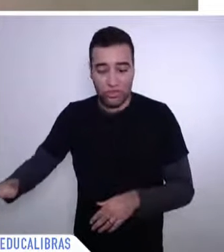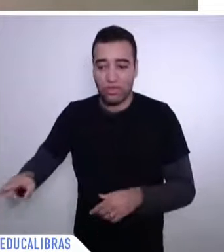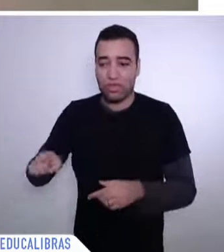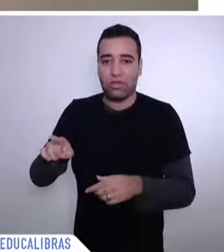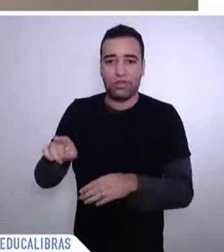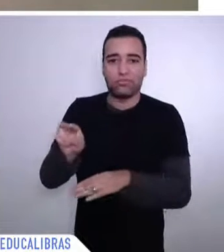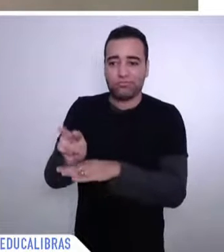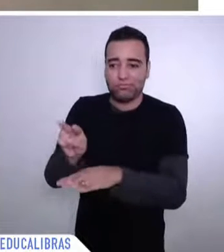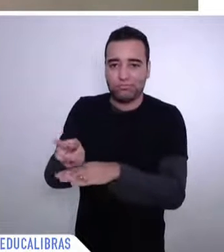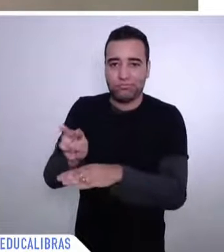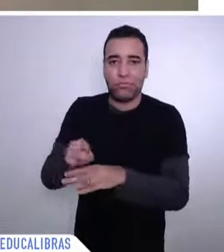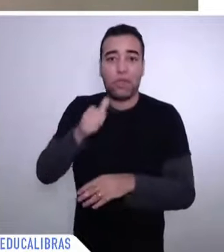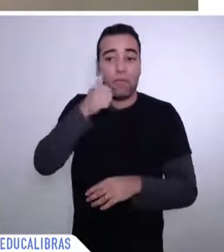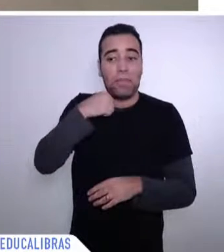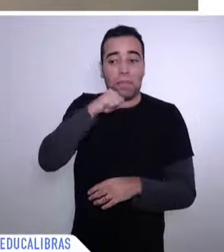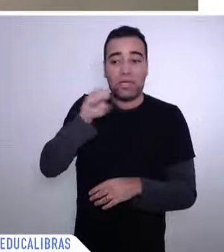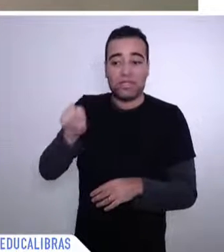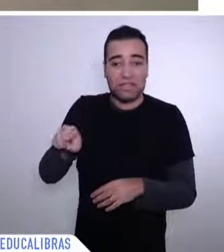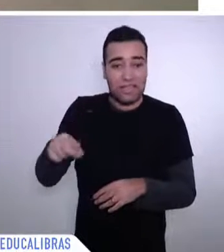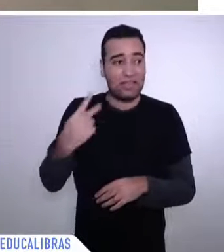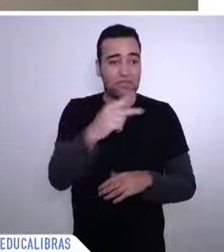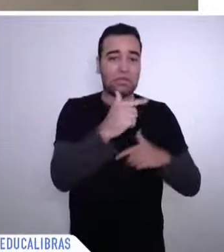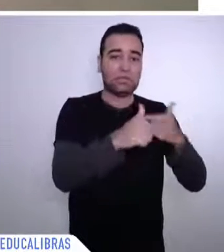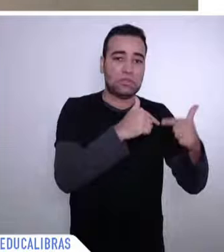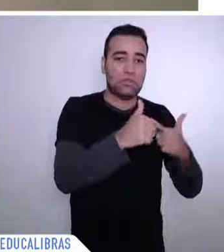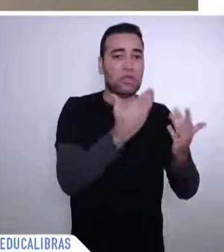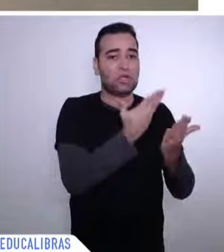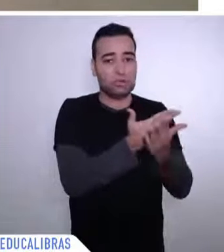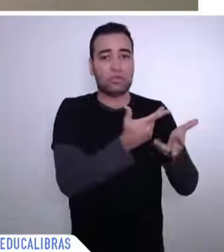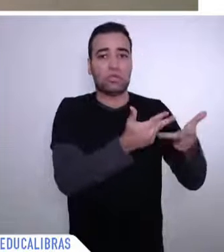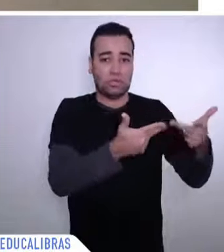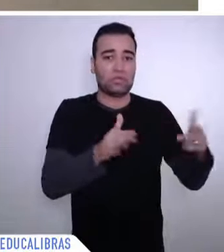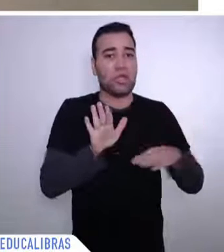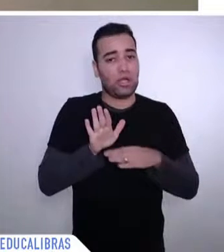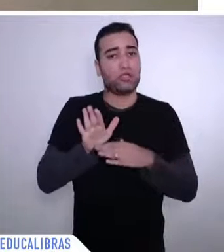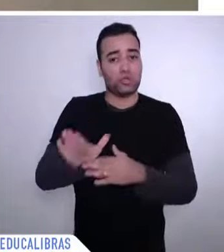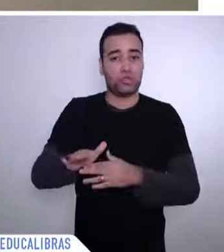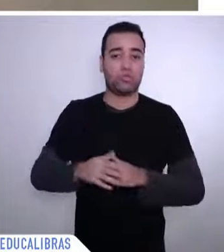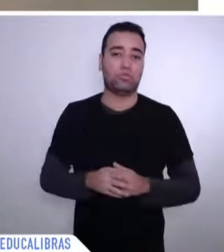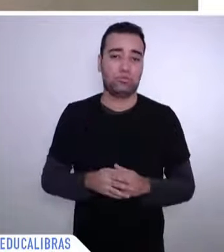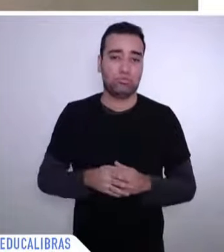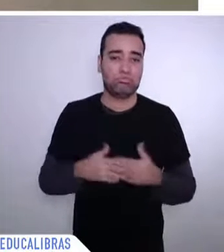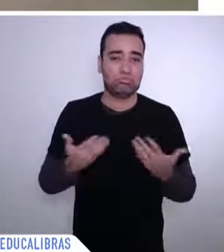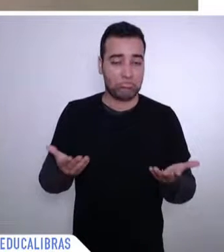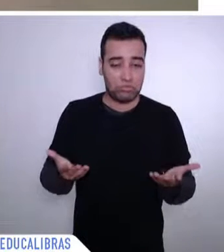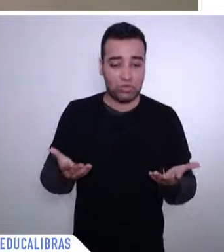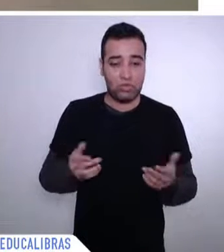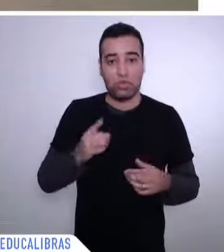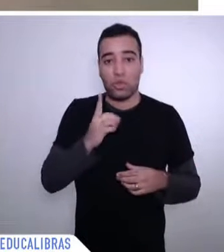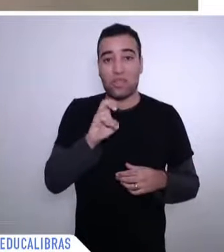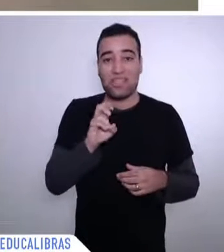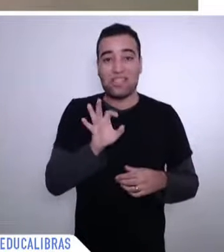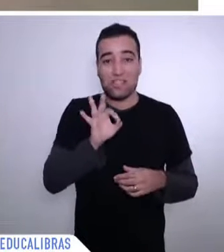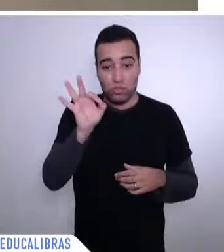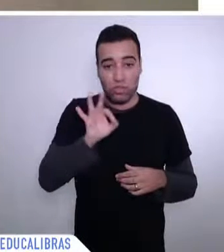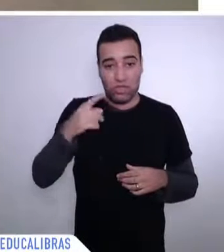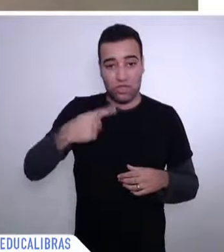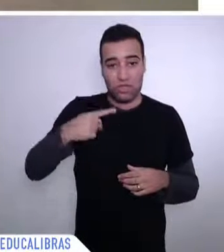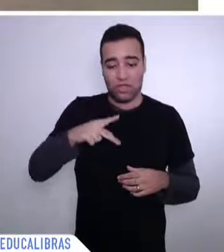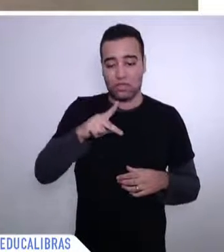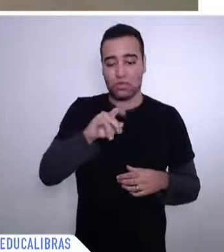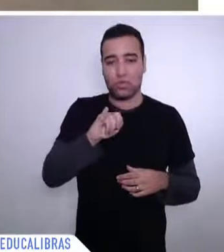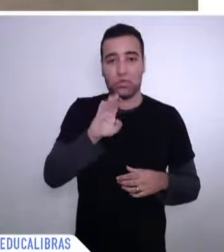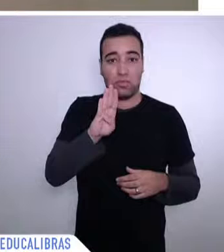of GDP goes to social spending in Brazil, but only 0.5% of